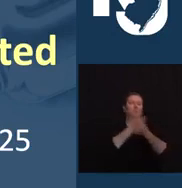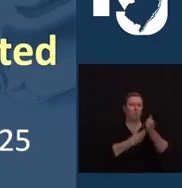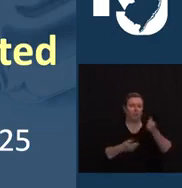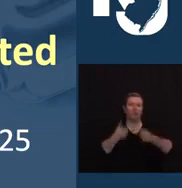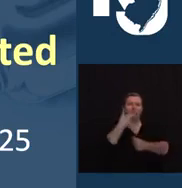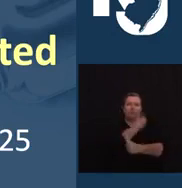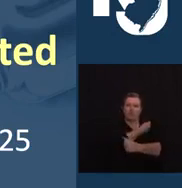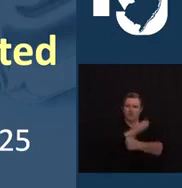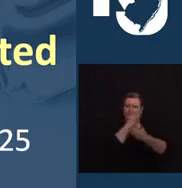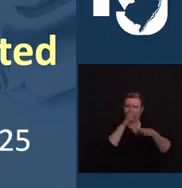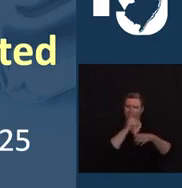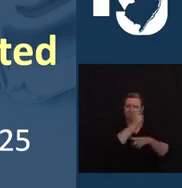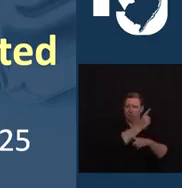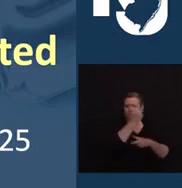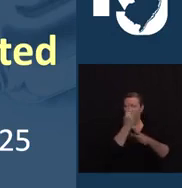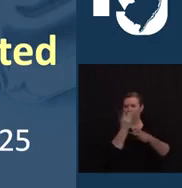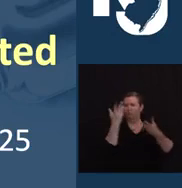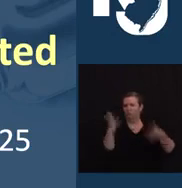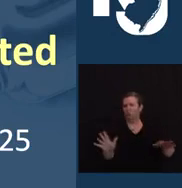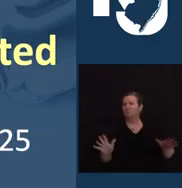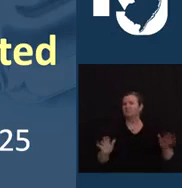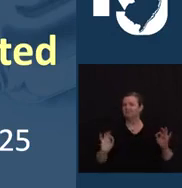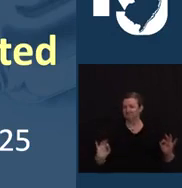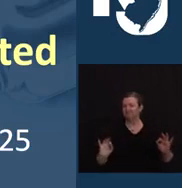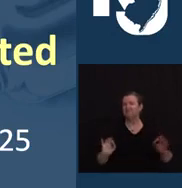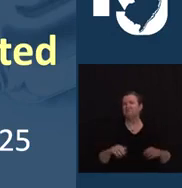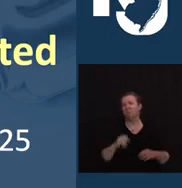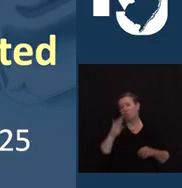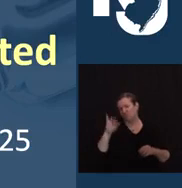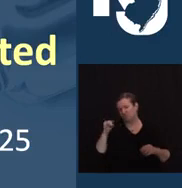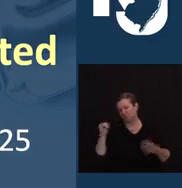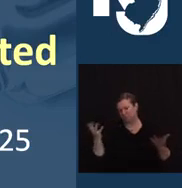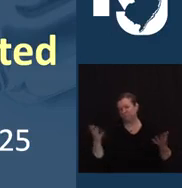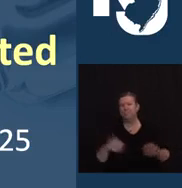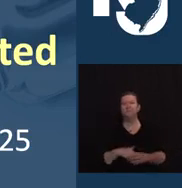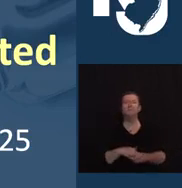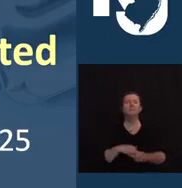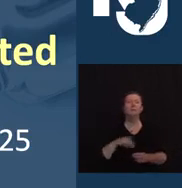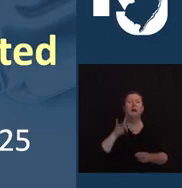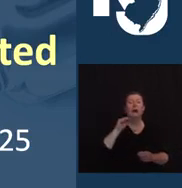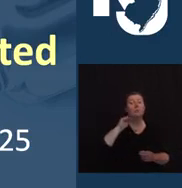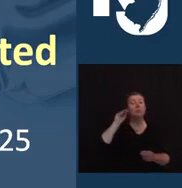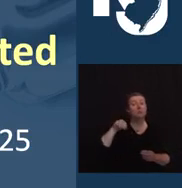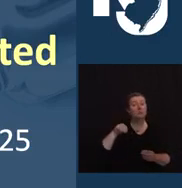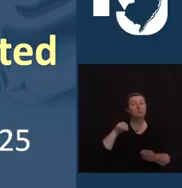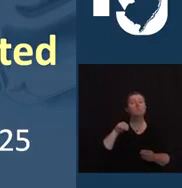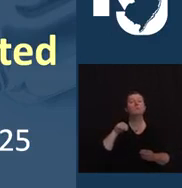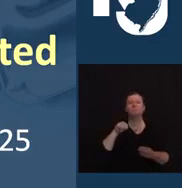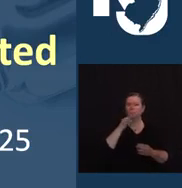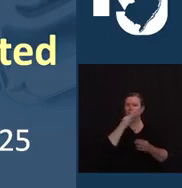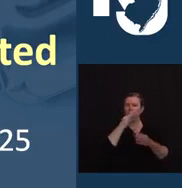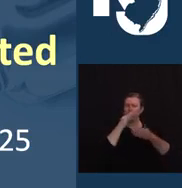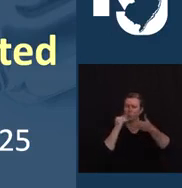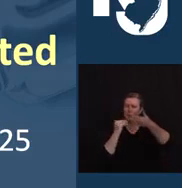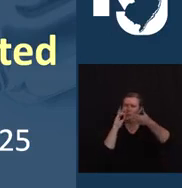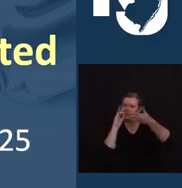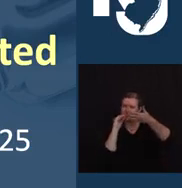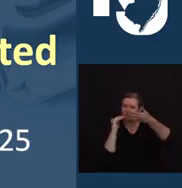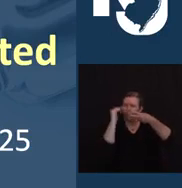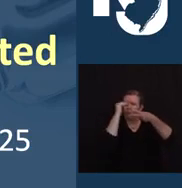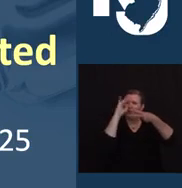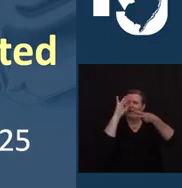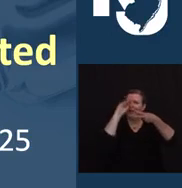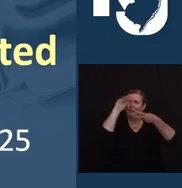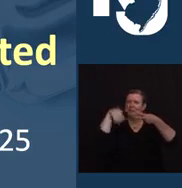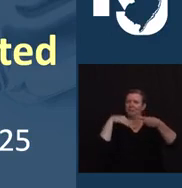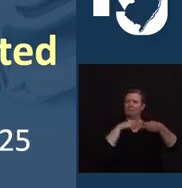crack 80% of all eligible individuals have gotten at least their first dose. If you are among the roughly